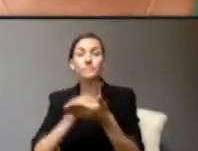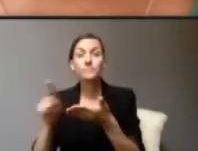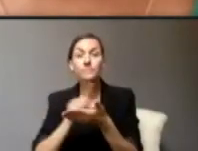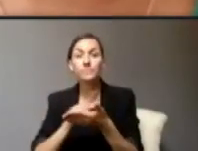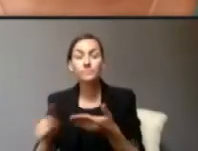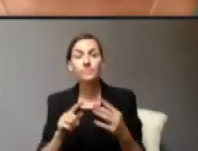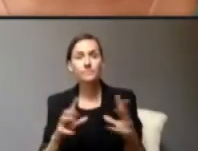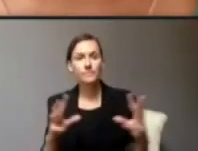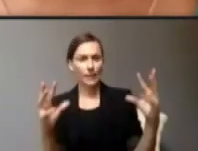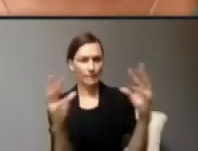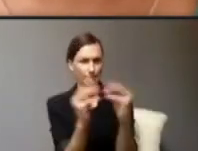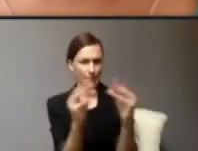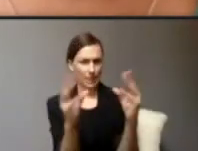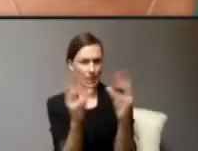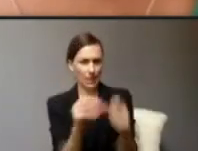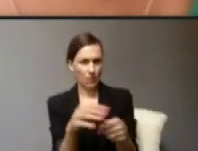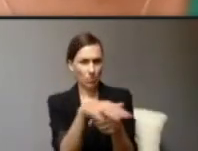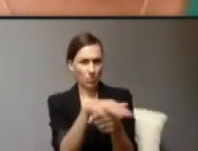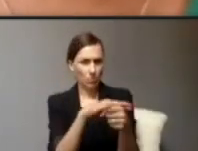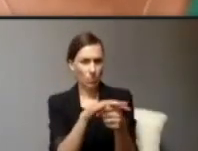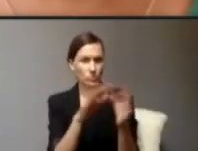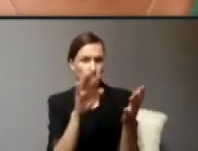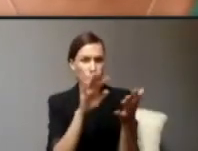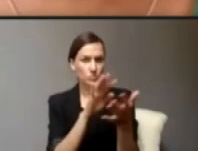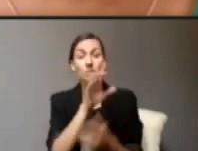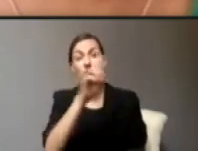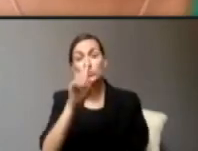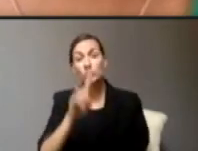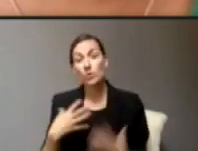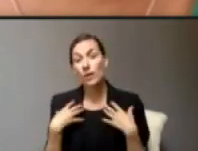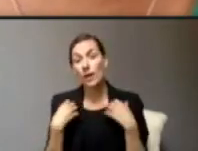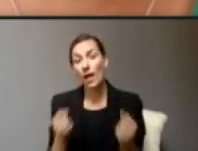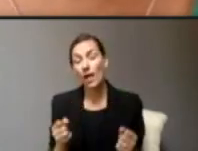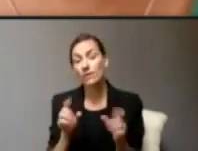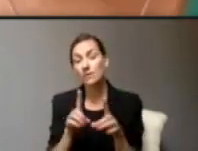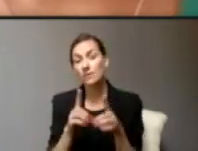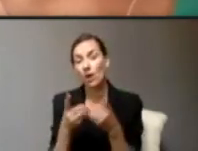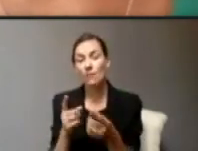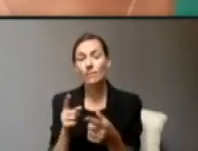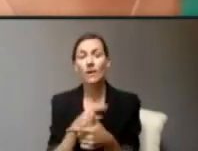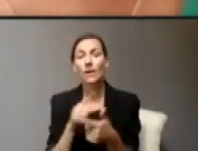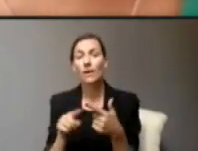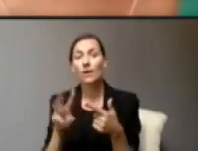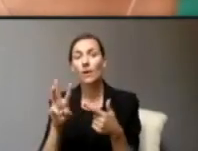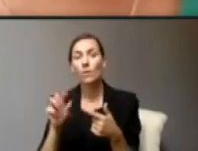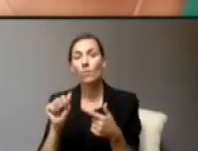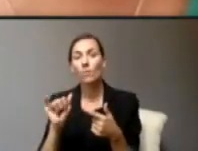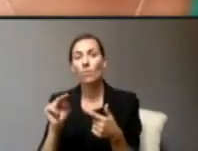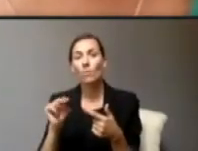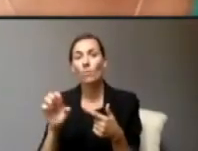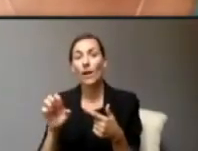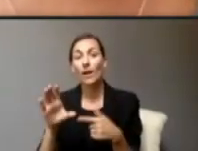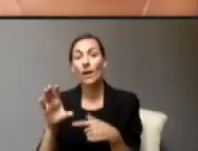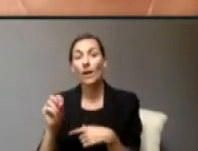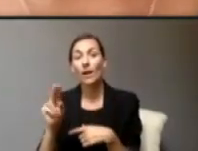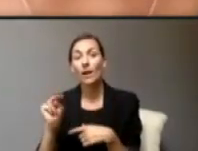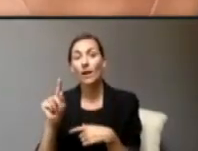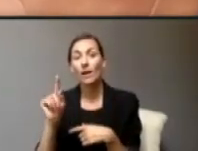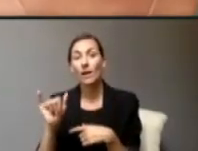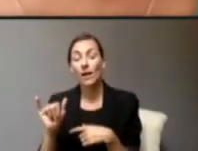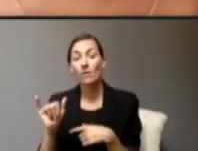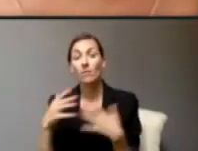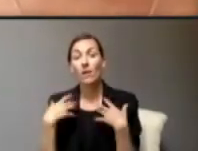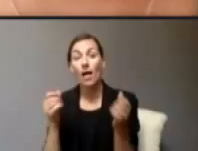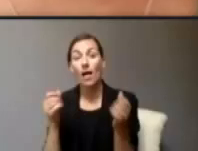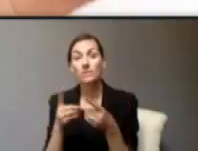local schools. And so the Detroit Health Department, as well as the Wayne County Health Department, we've been meeting weekly for the last several weeks,